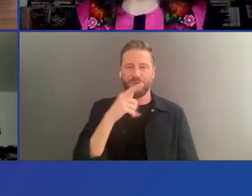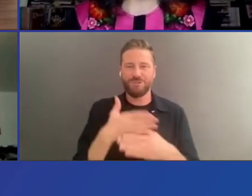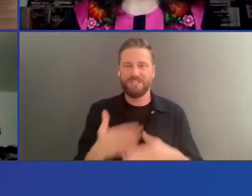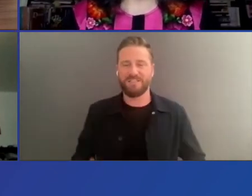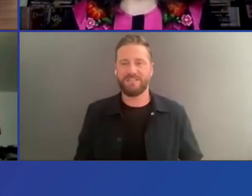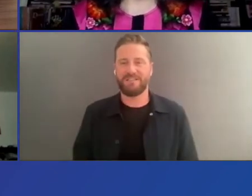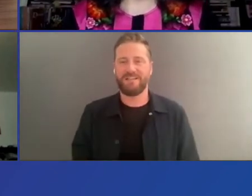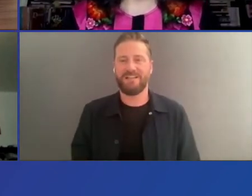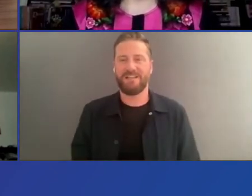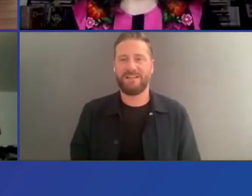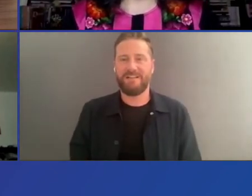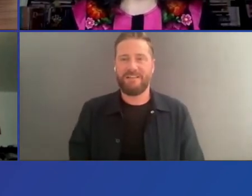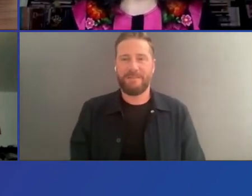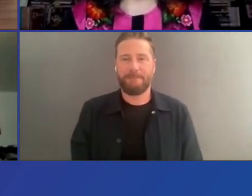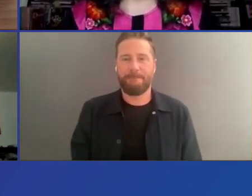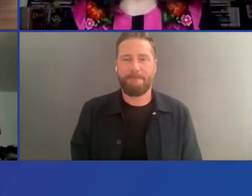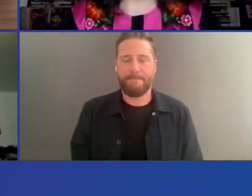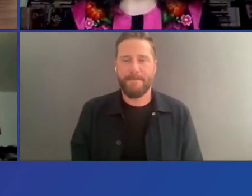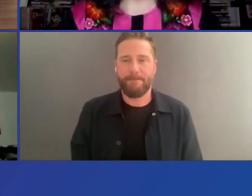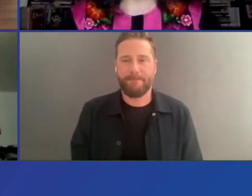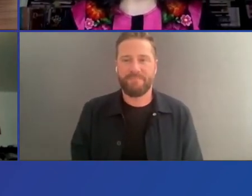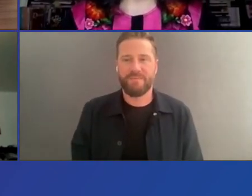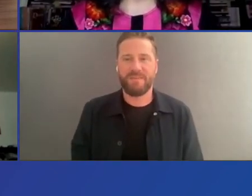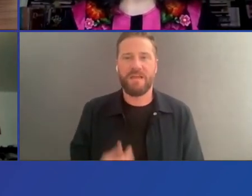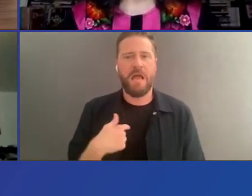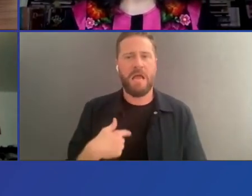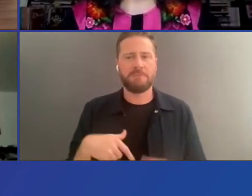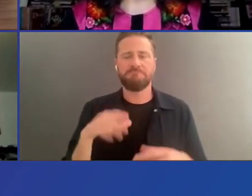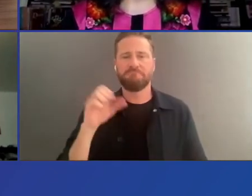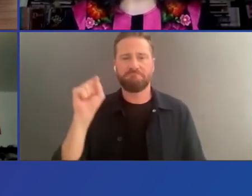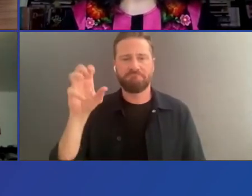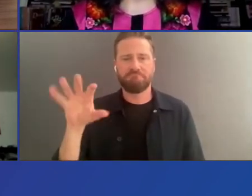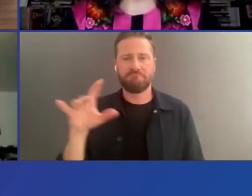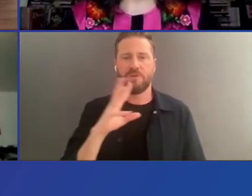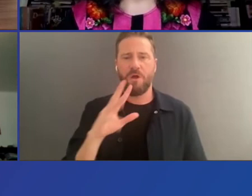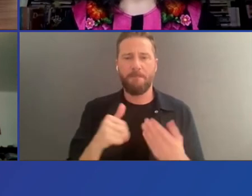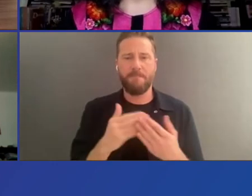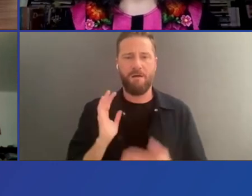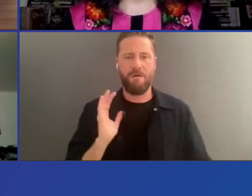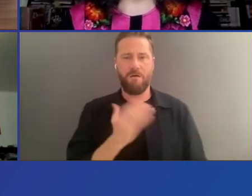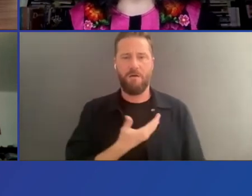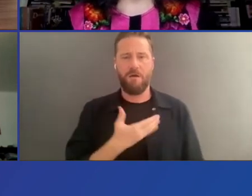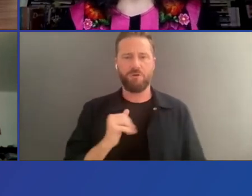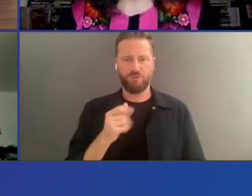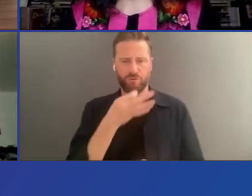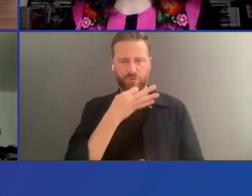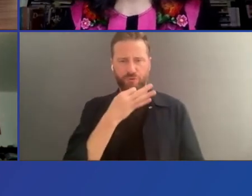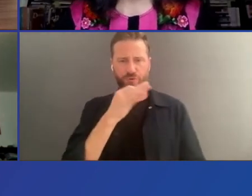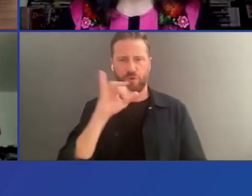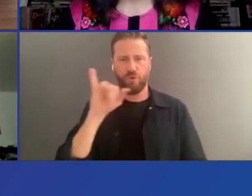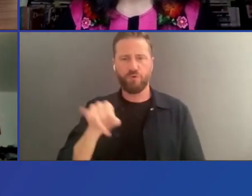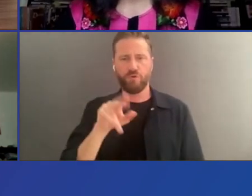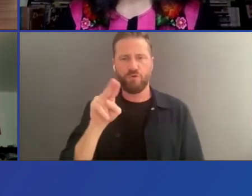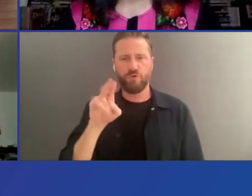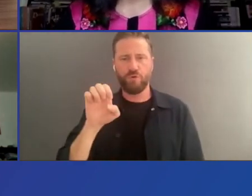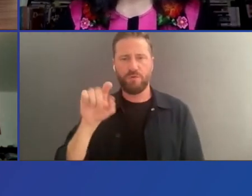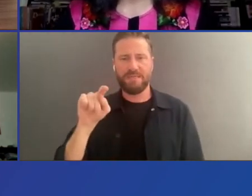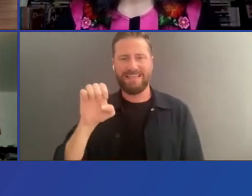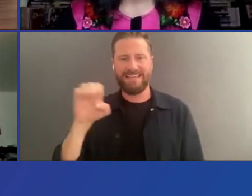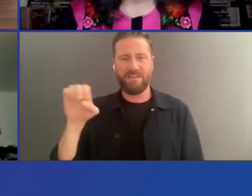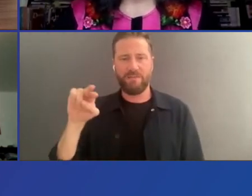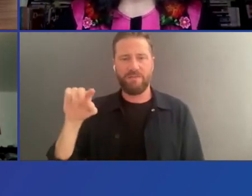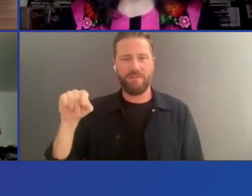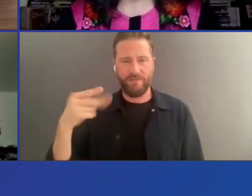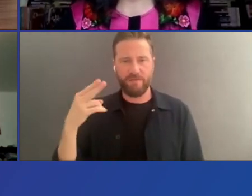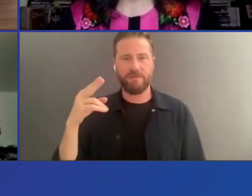yes. I can speak about our upcoming Juneteenth celebration.